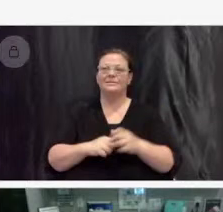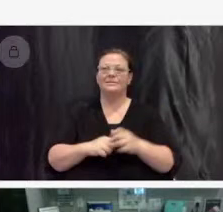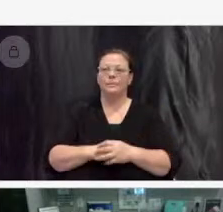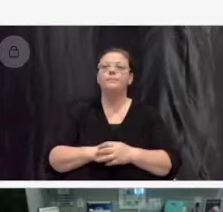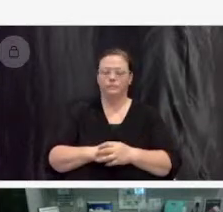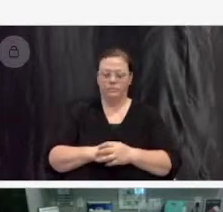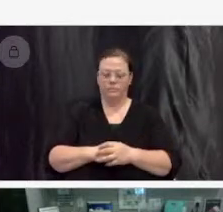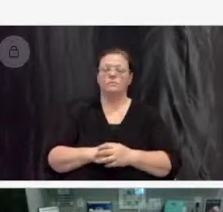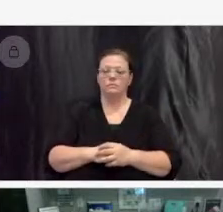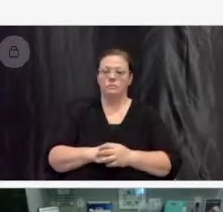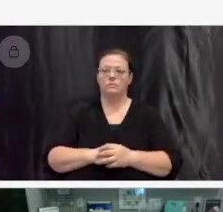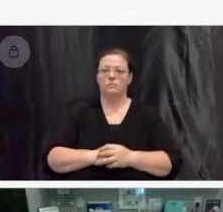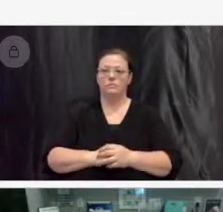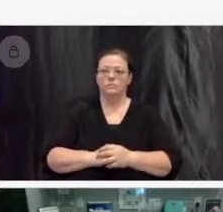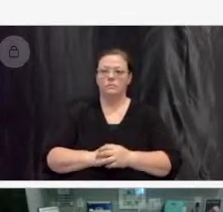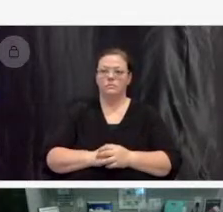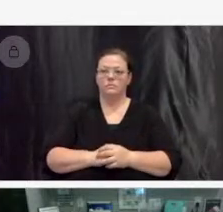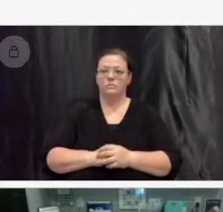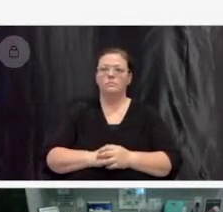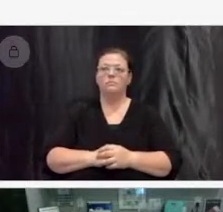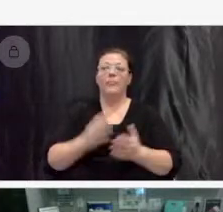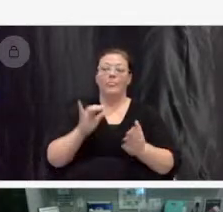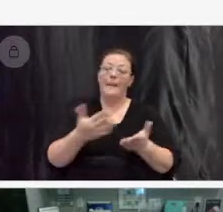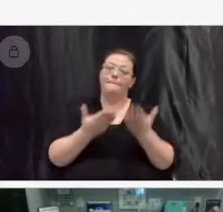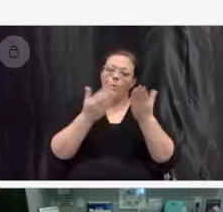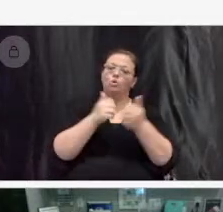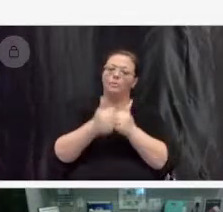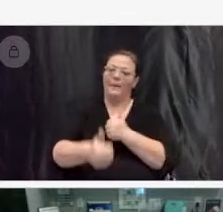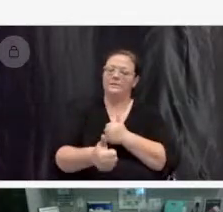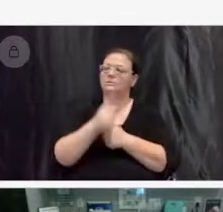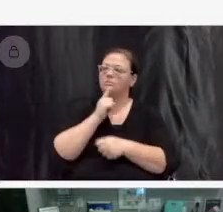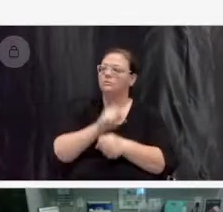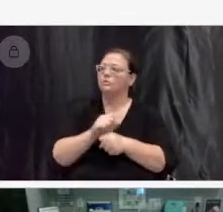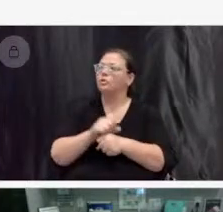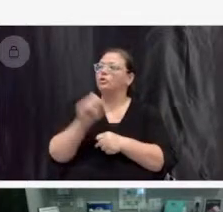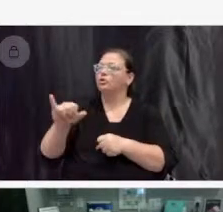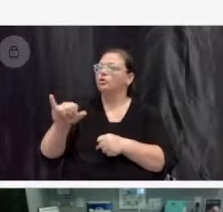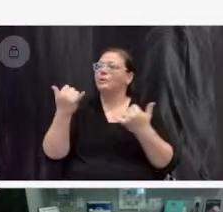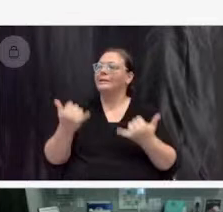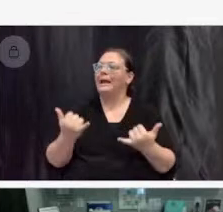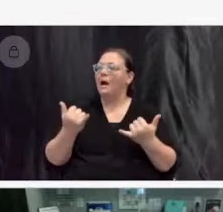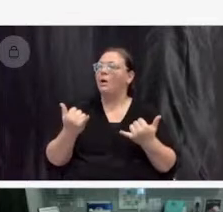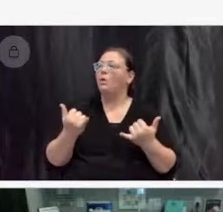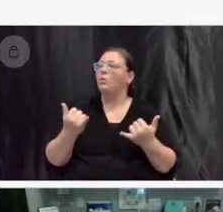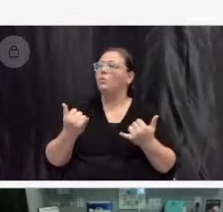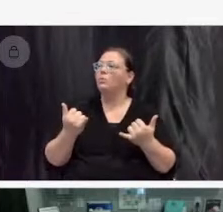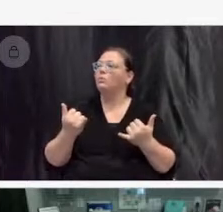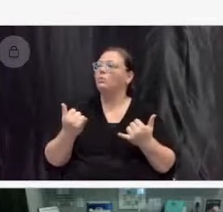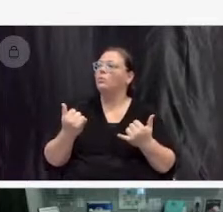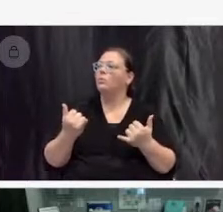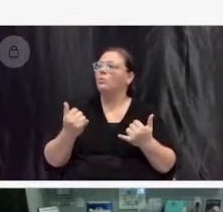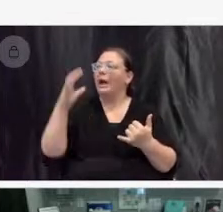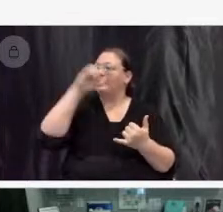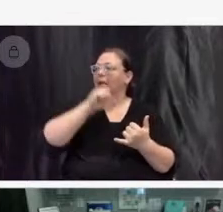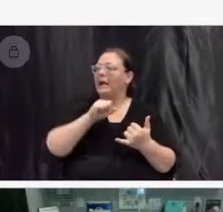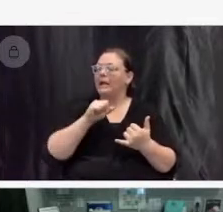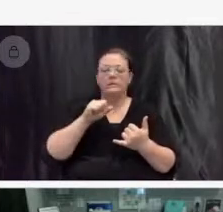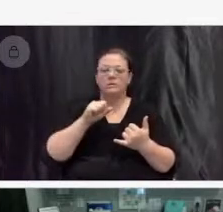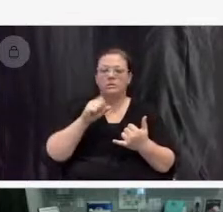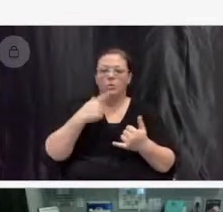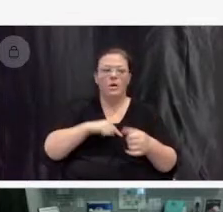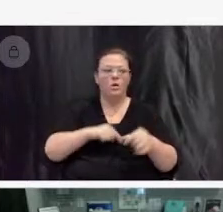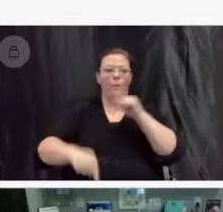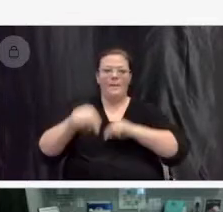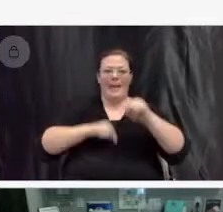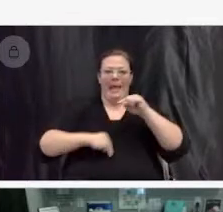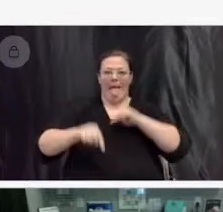Hart. Okay, that motion passes. All right, so now that we have, I guess we're retracting and going back,